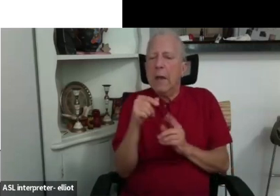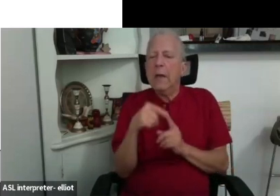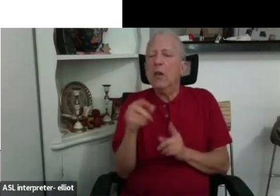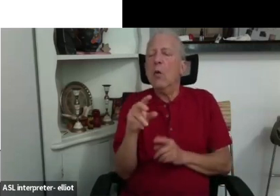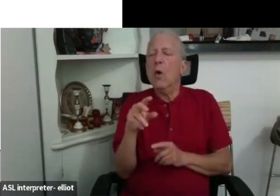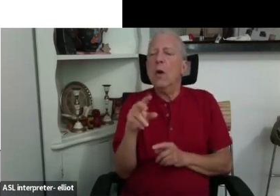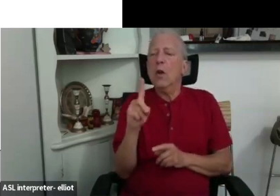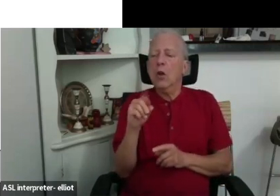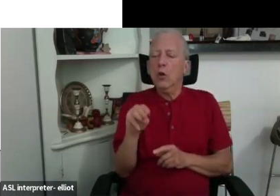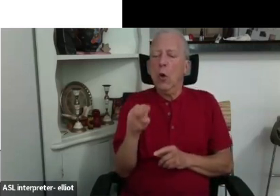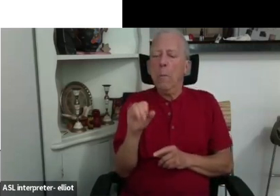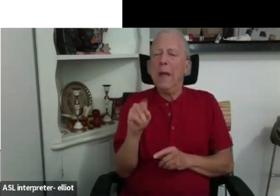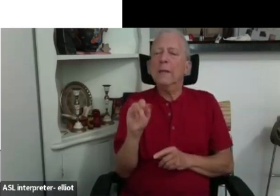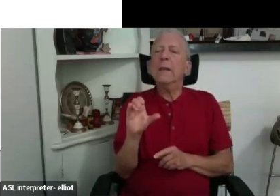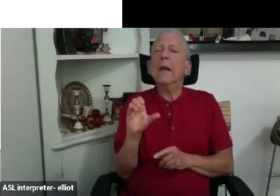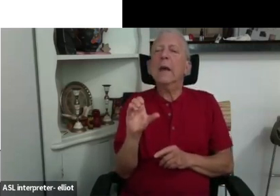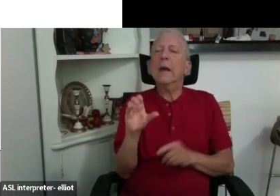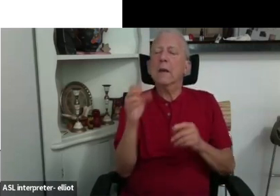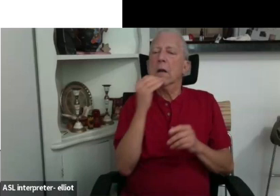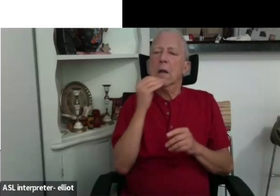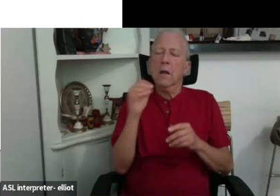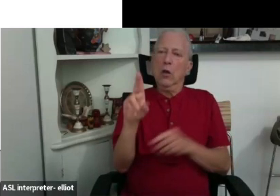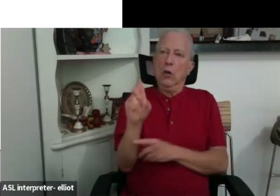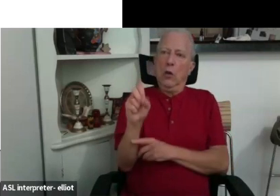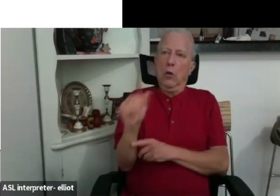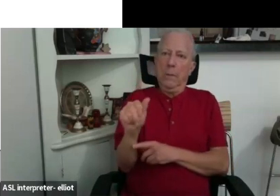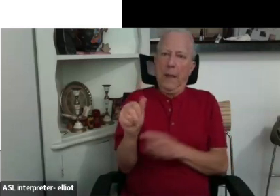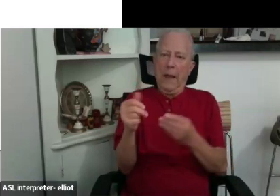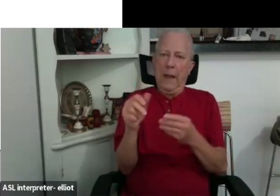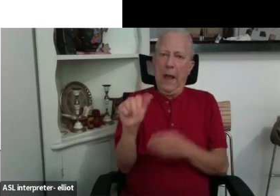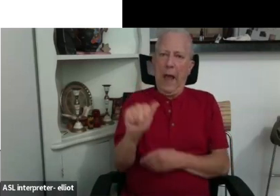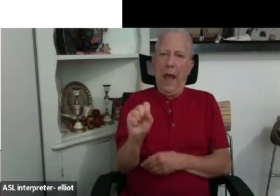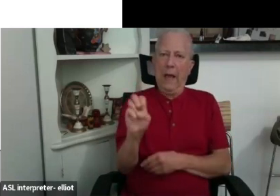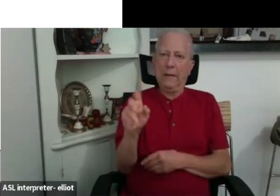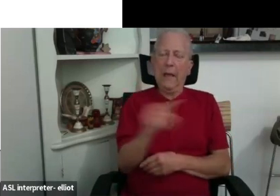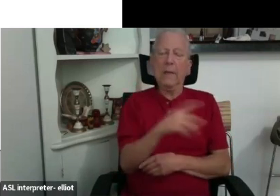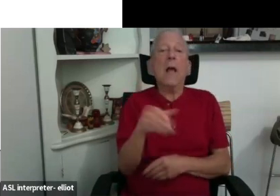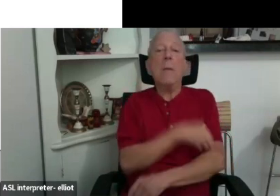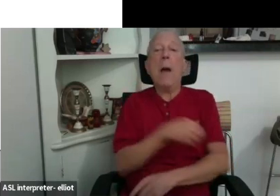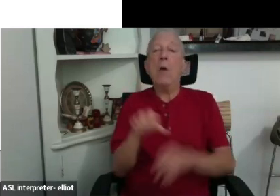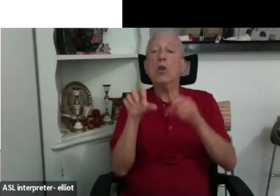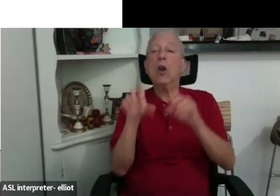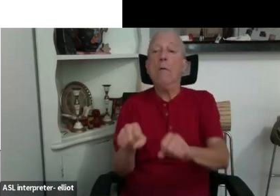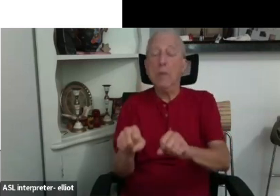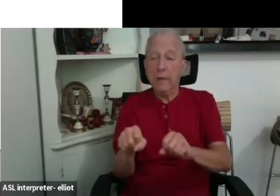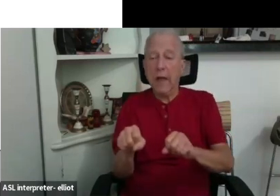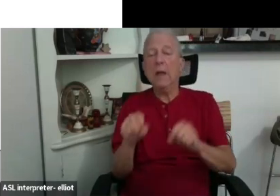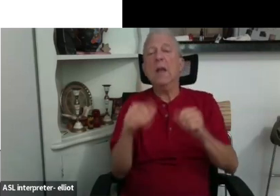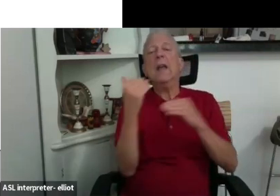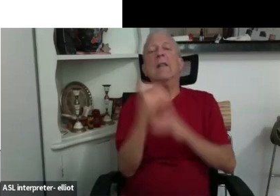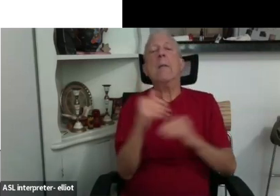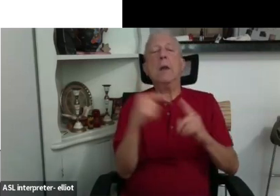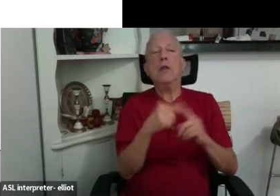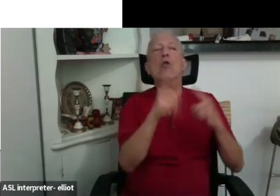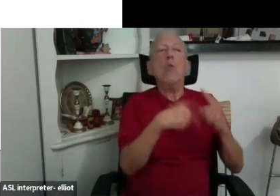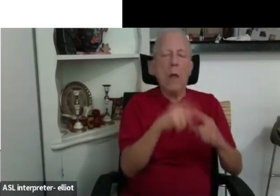domestically located assets, and the power to confiscate is also limited to, quote, when the US is engaged